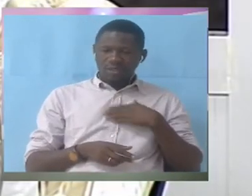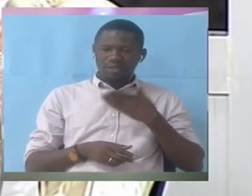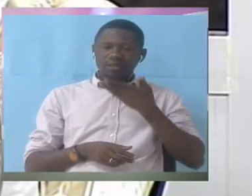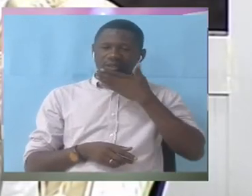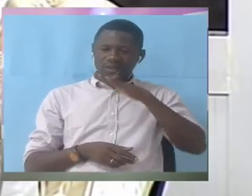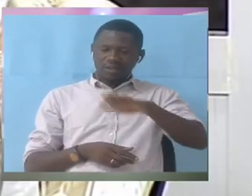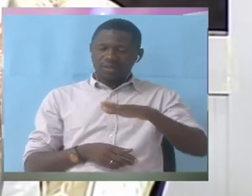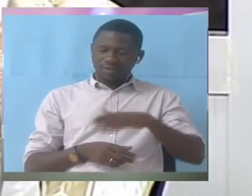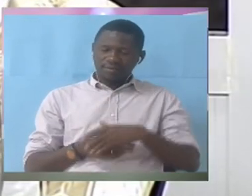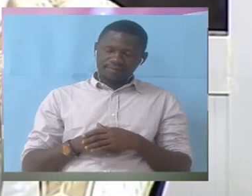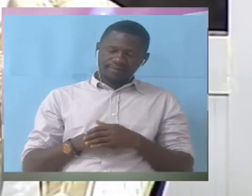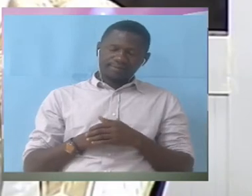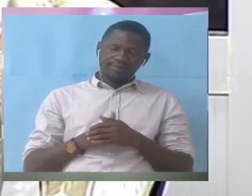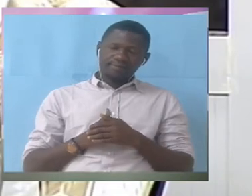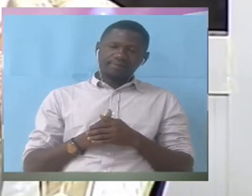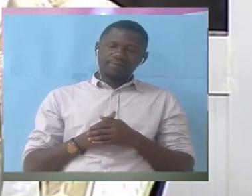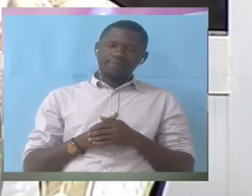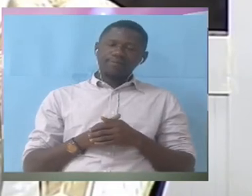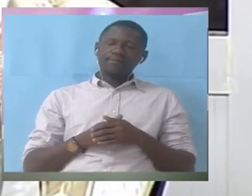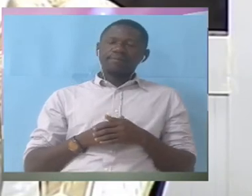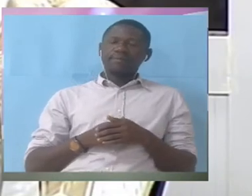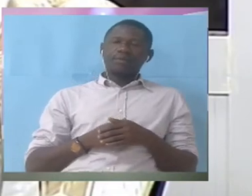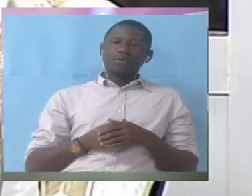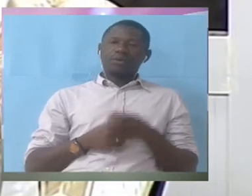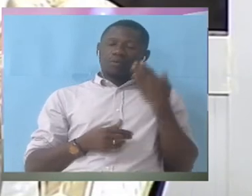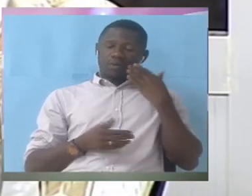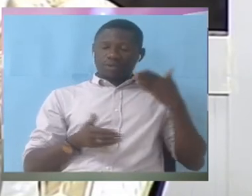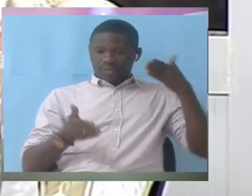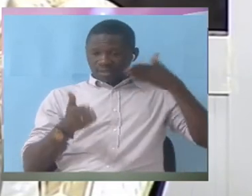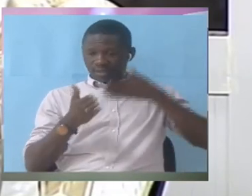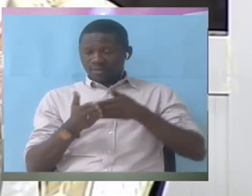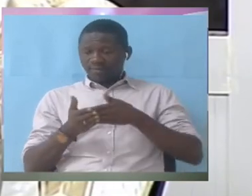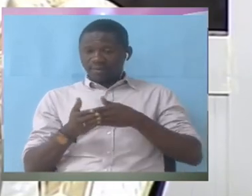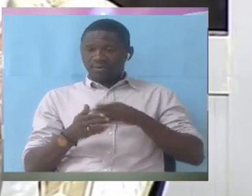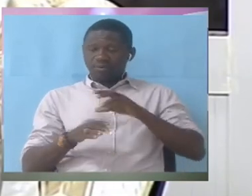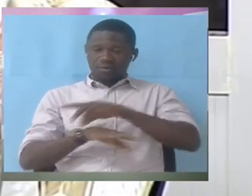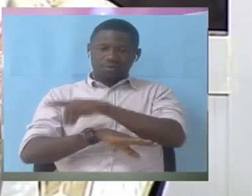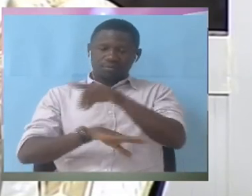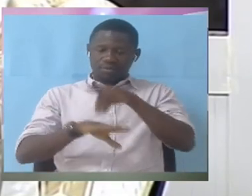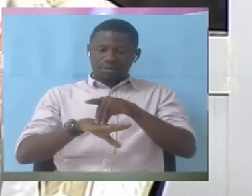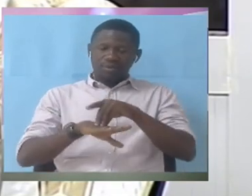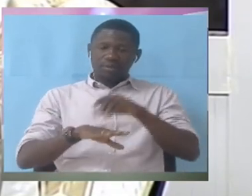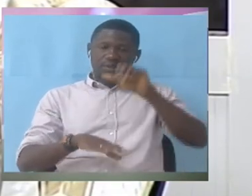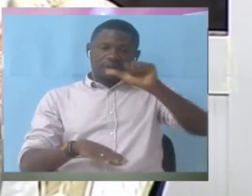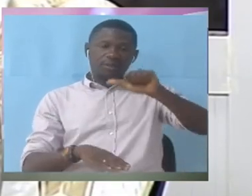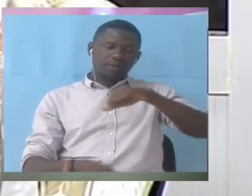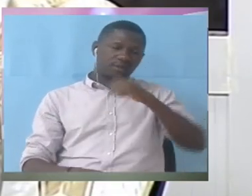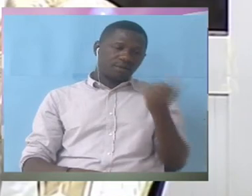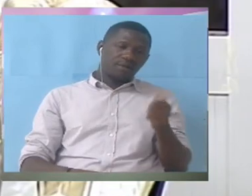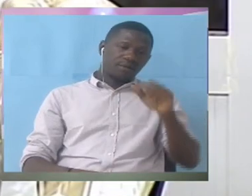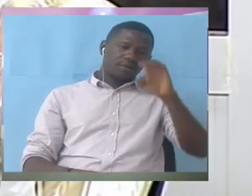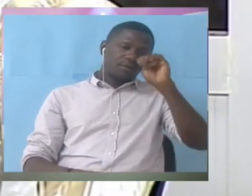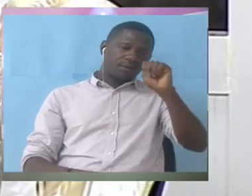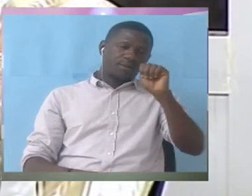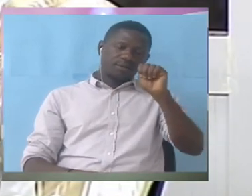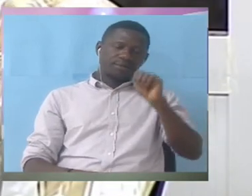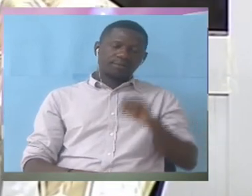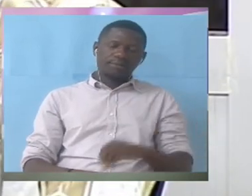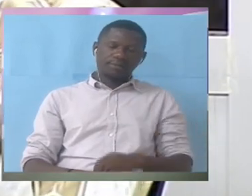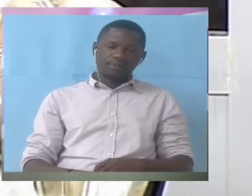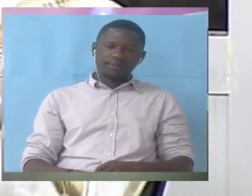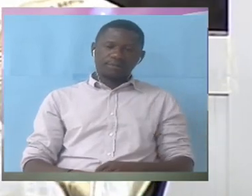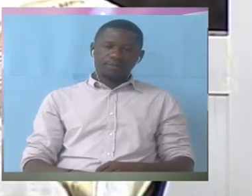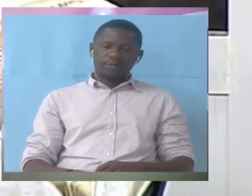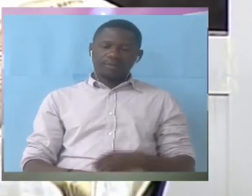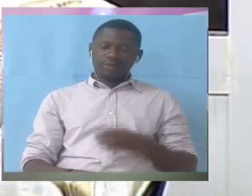fofu la na fa xew when we got to the ANE bañ égué ci ANE fofu I got informed by the staff